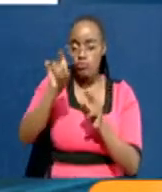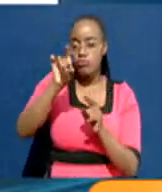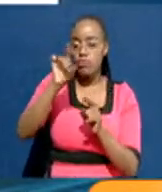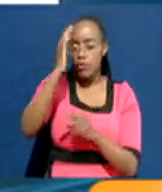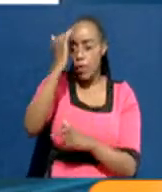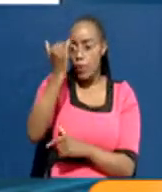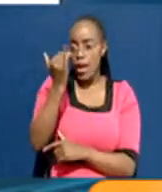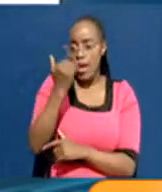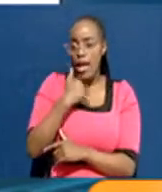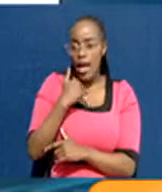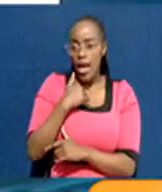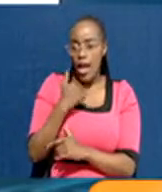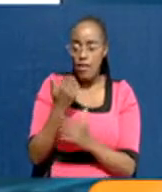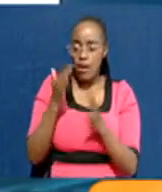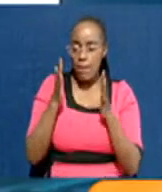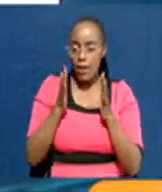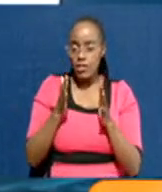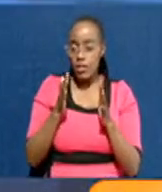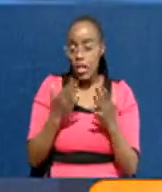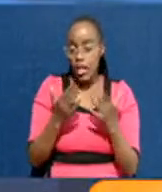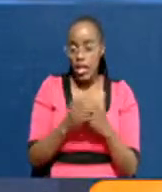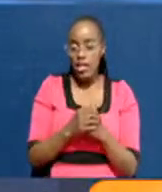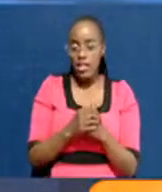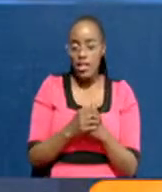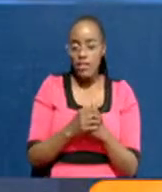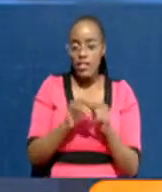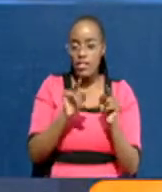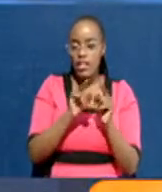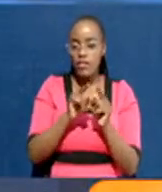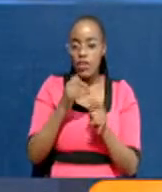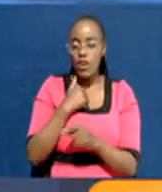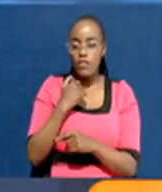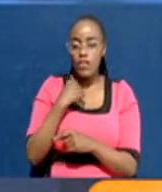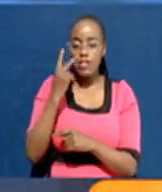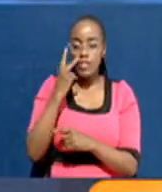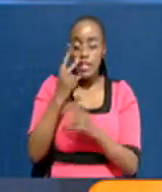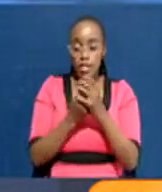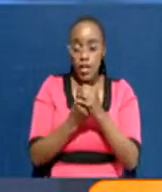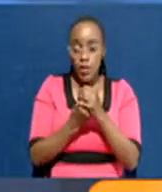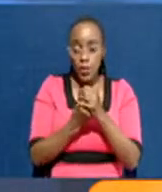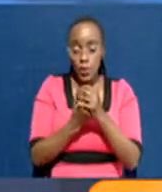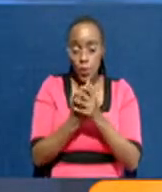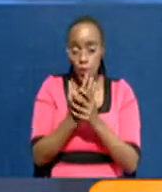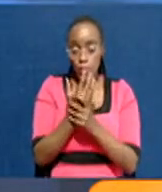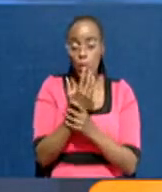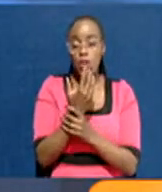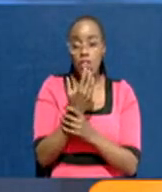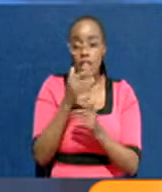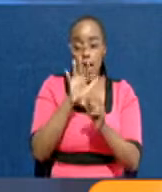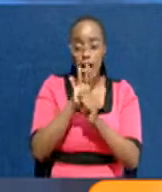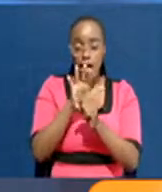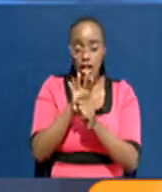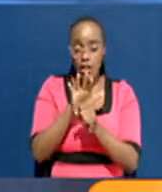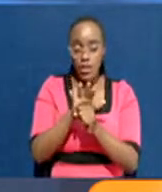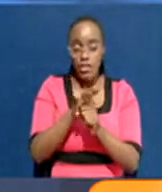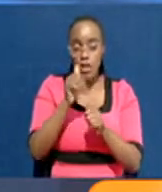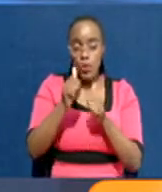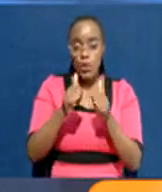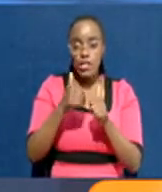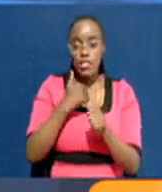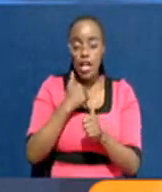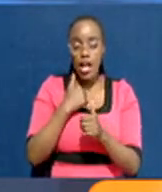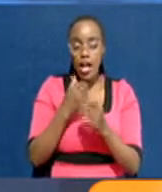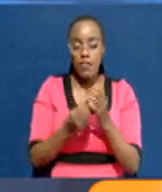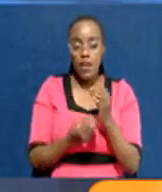to customer numbers. Yes, indeed. We have seen really good growth in customer numbers. Mm-hmm. Our deposits are growing